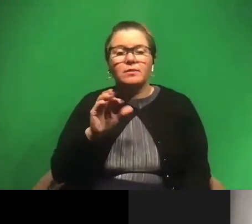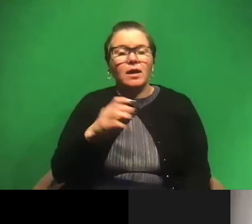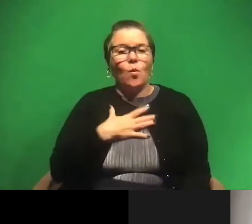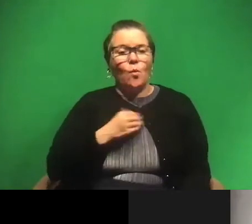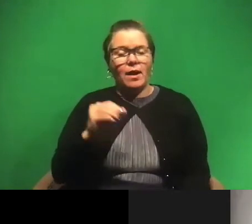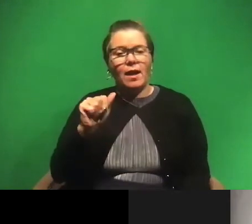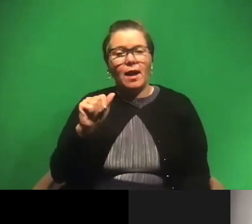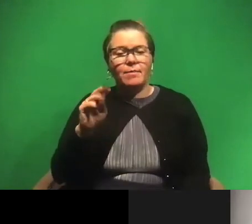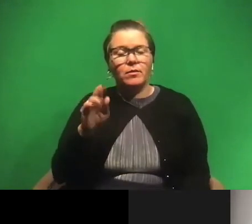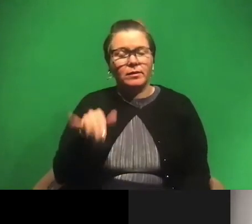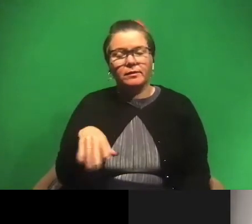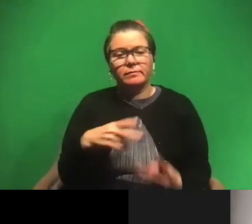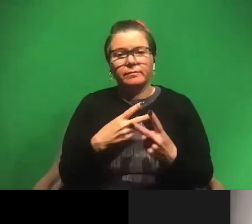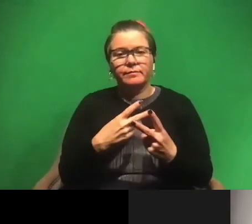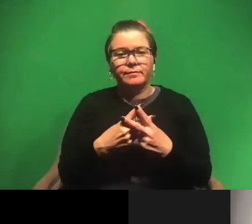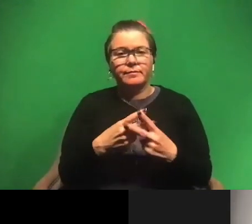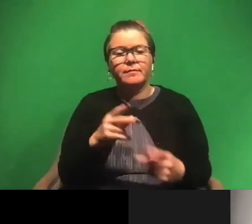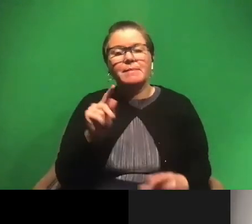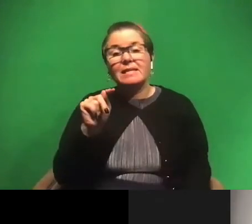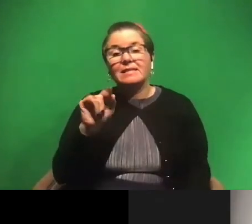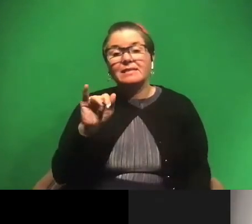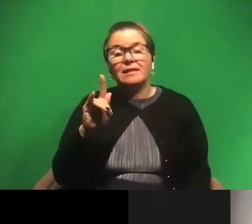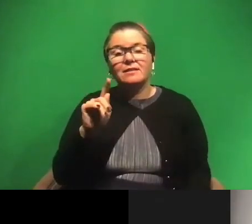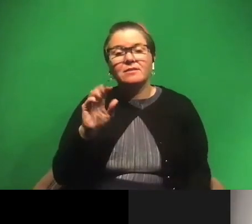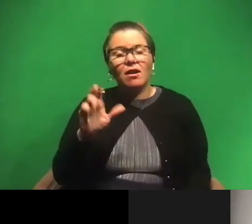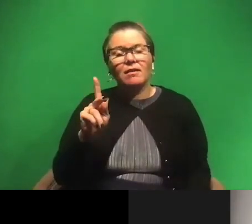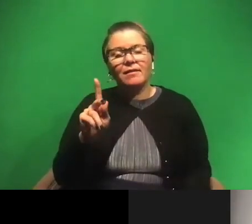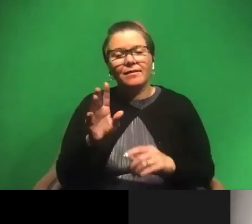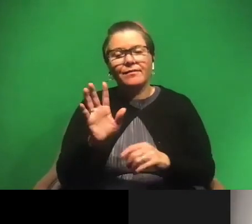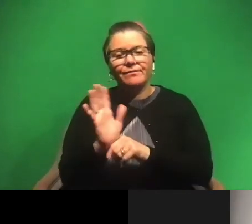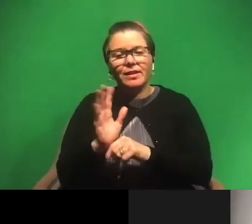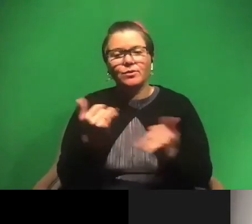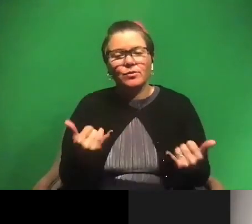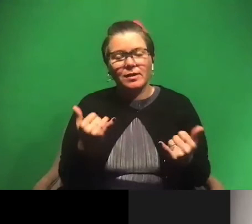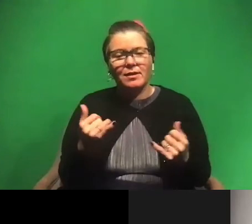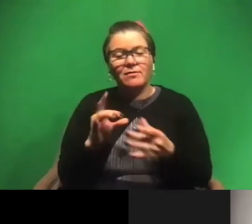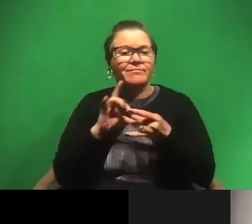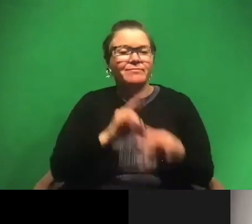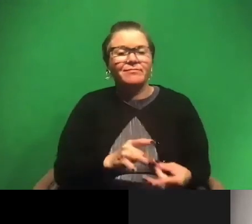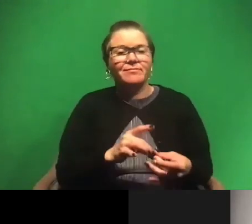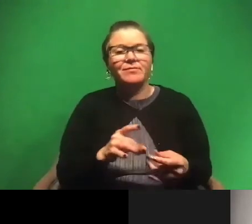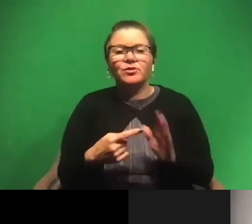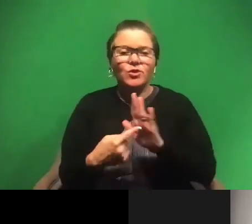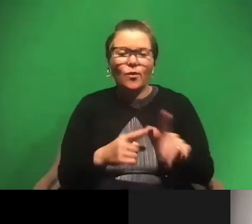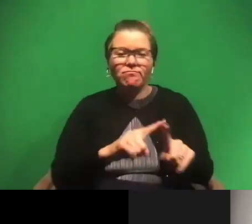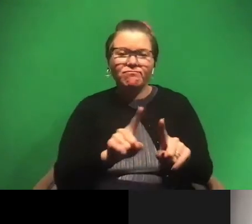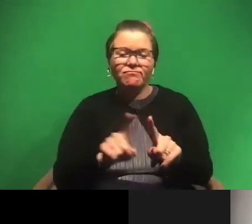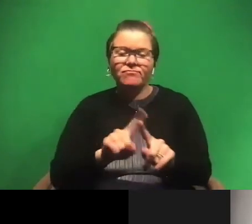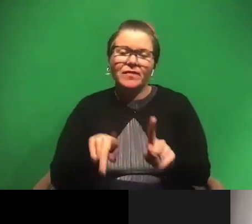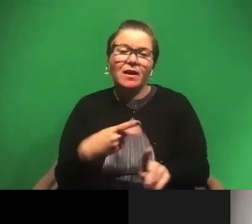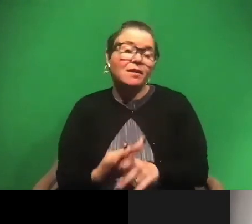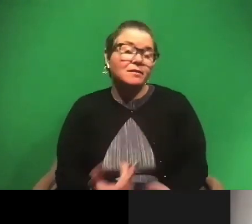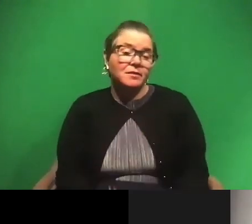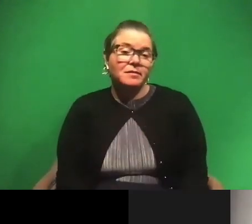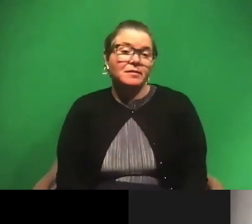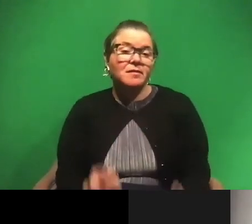there's a lot of TikTok videos right now that are really good about the showing all the different abalone. So go